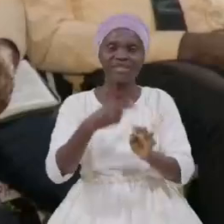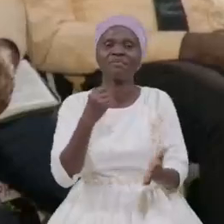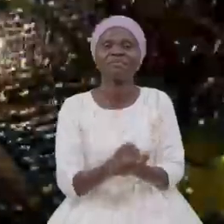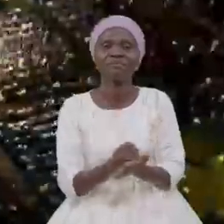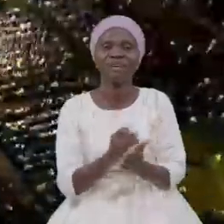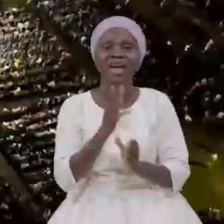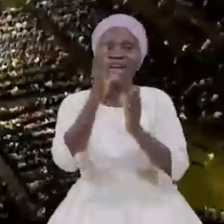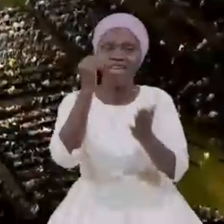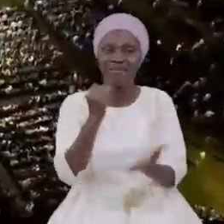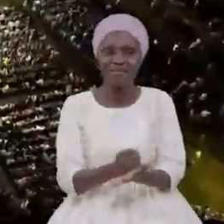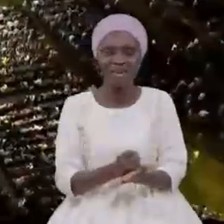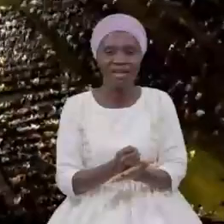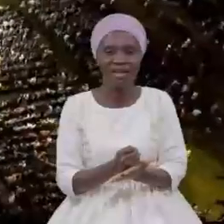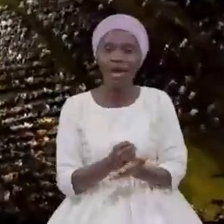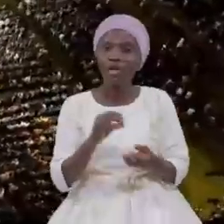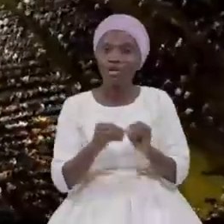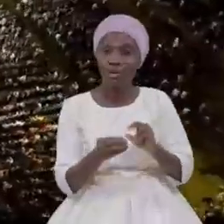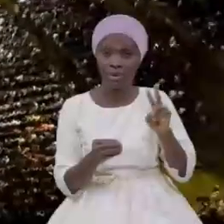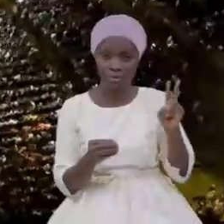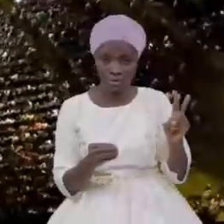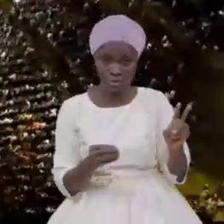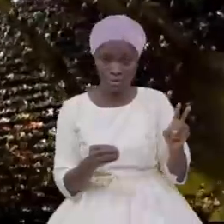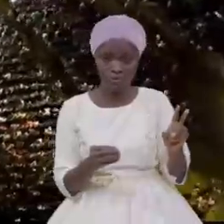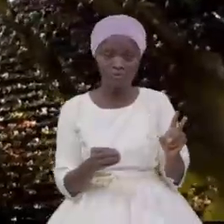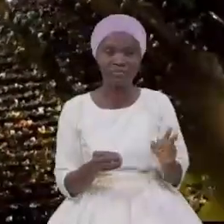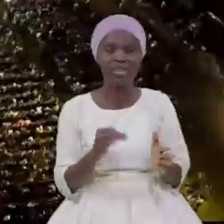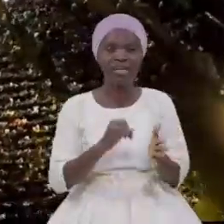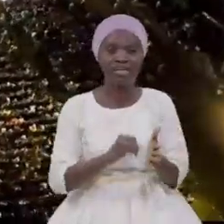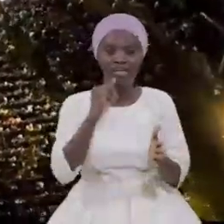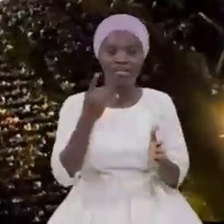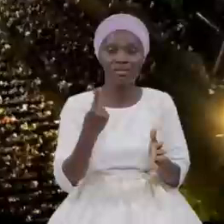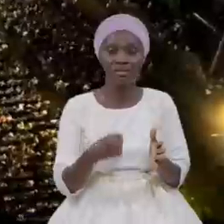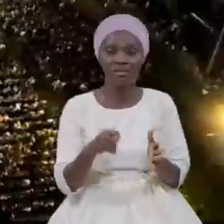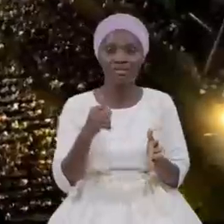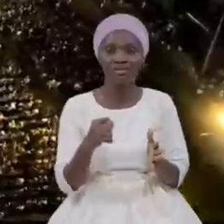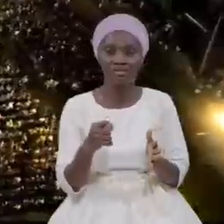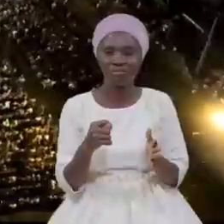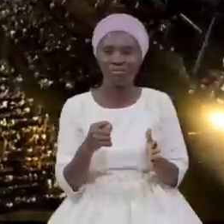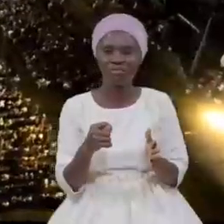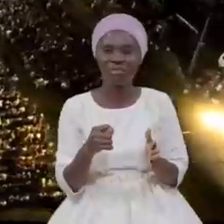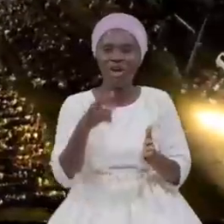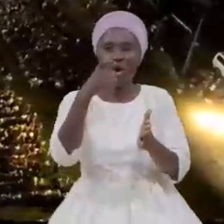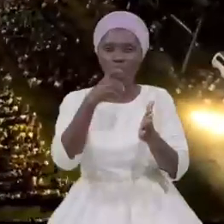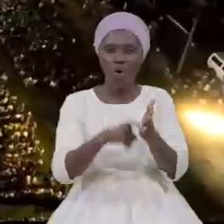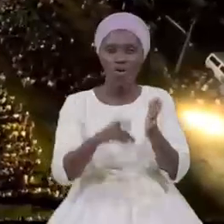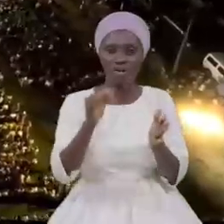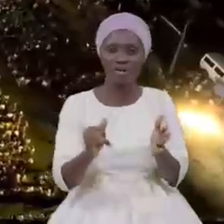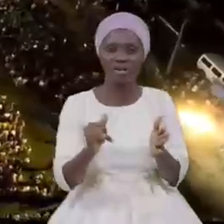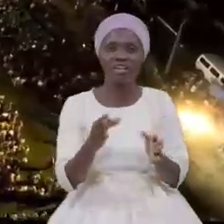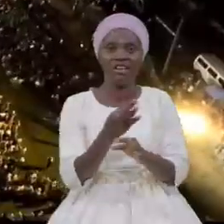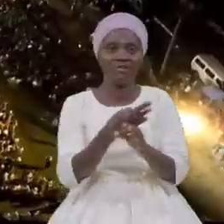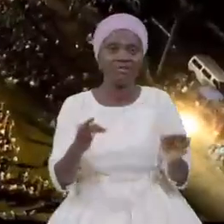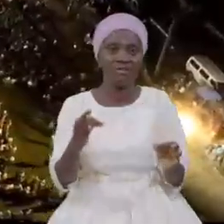amen. Number two, yeah, the costly free grace. Now, we say